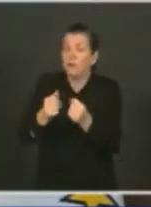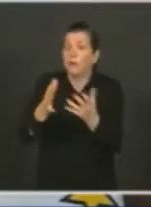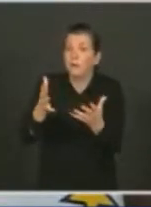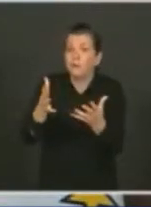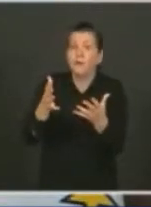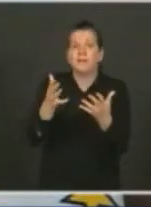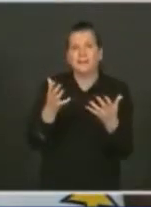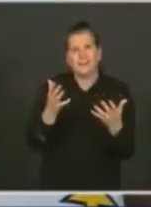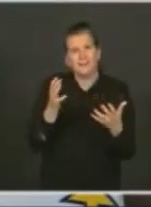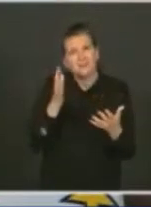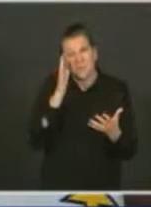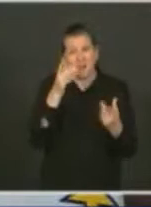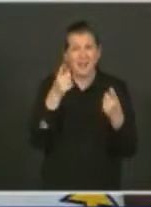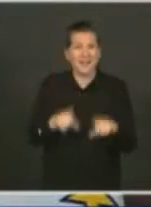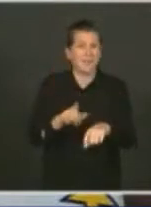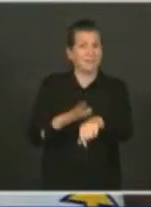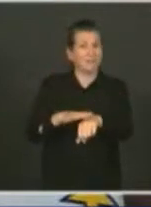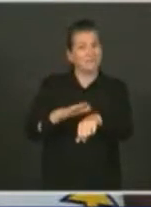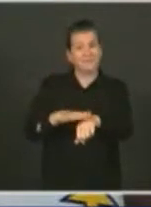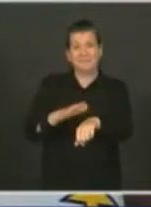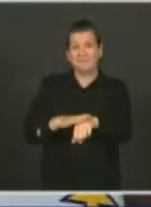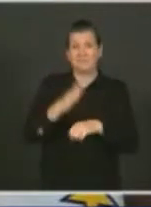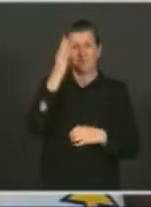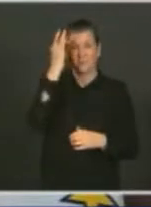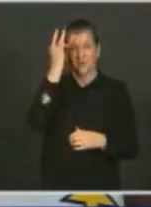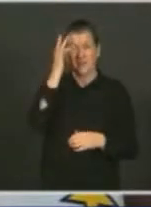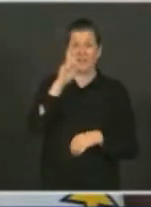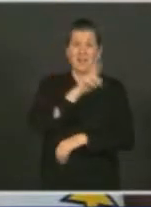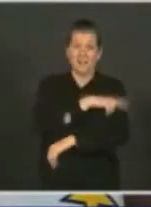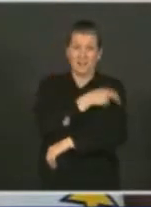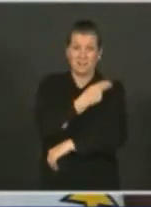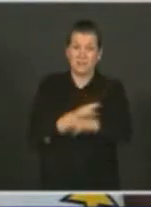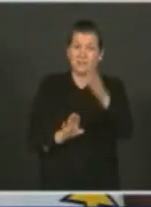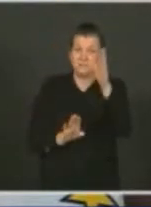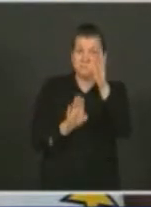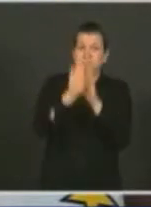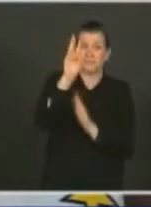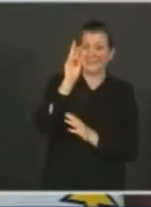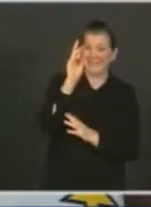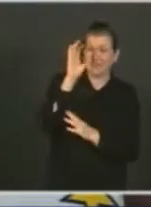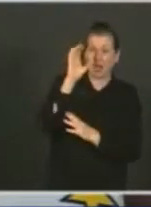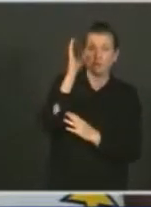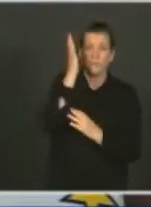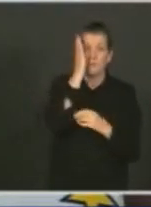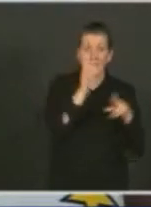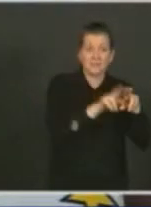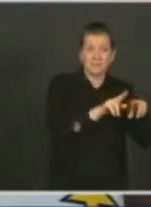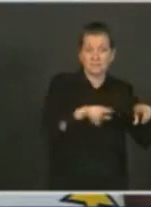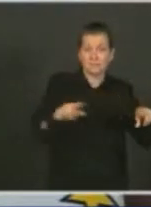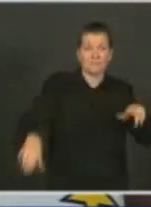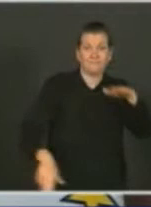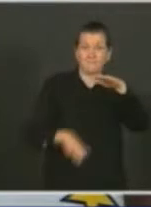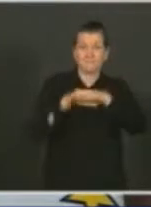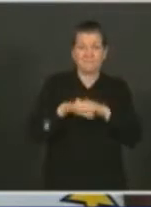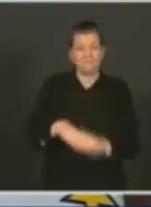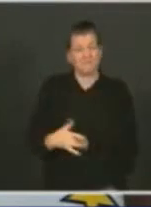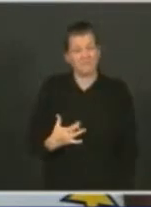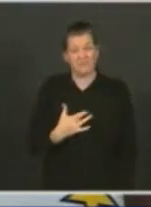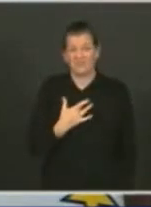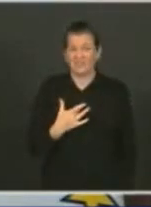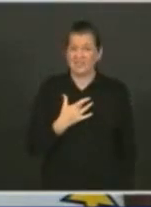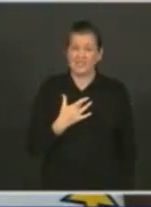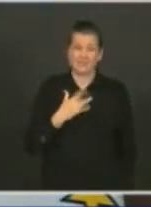Even with the hospital surge and the extra, up to the 600 beds, we believe our hospitals will be